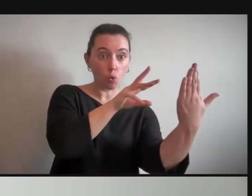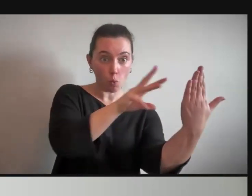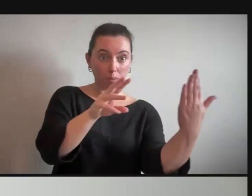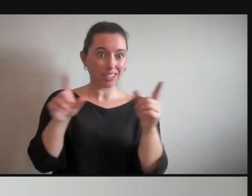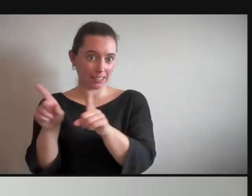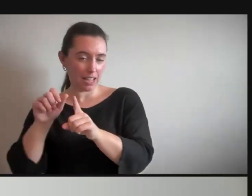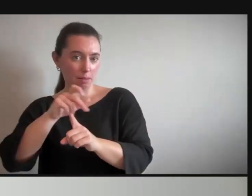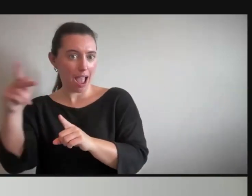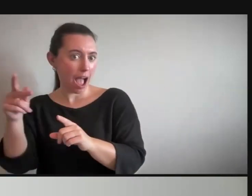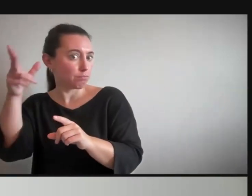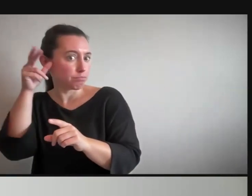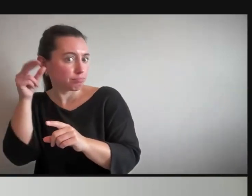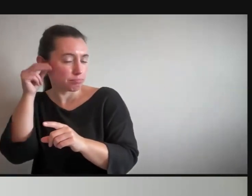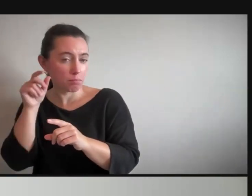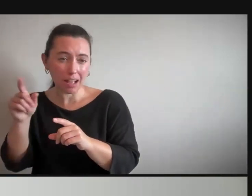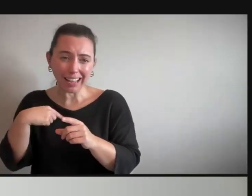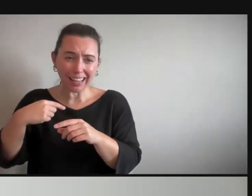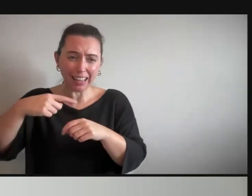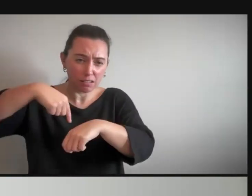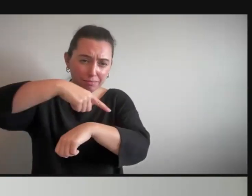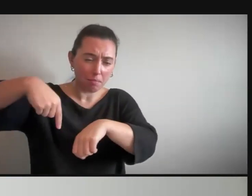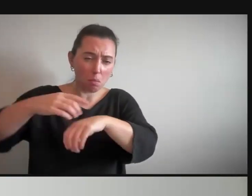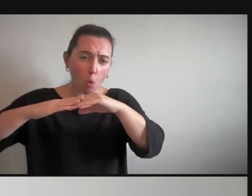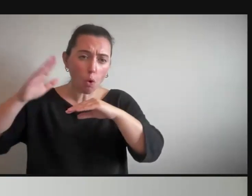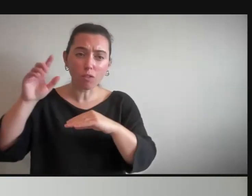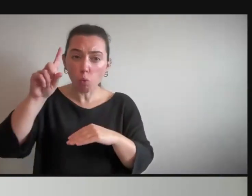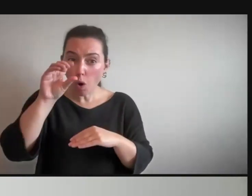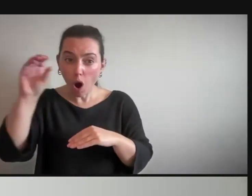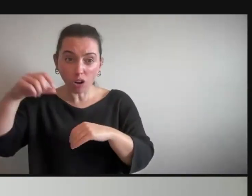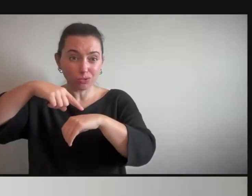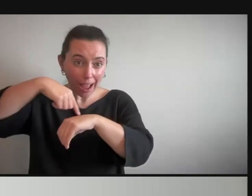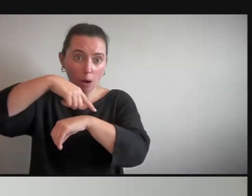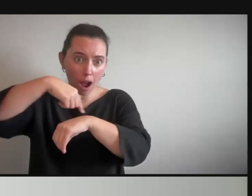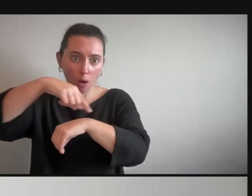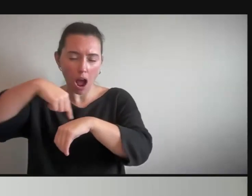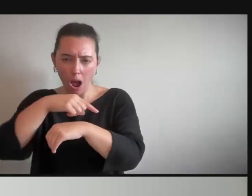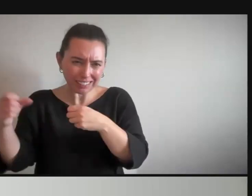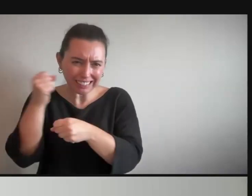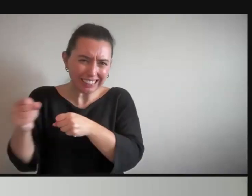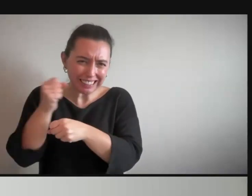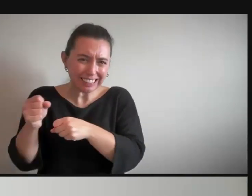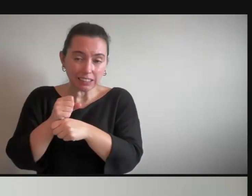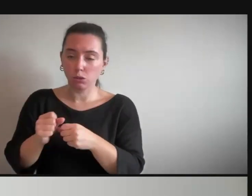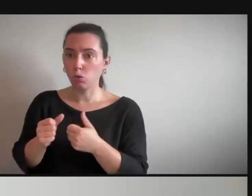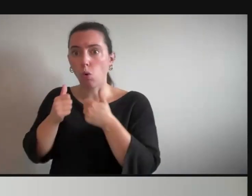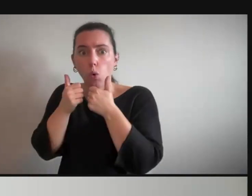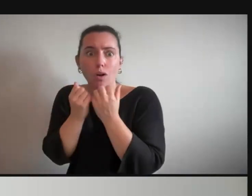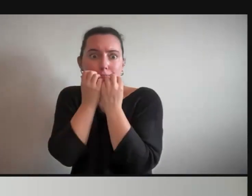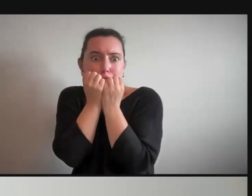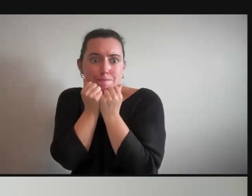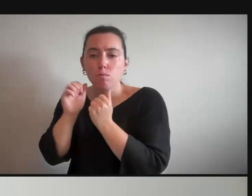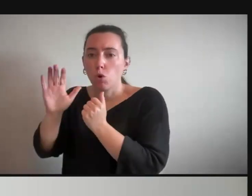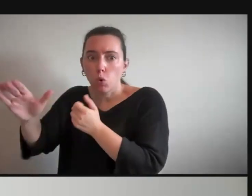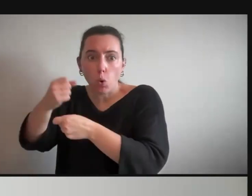around 100 hours to build that. And then someone said, okay, but then we should translate it as well to 15 languages, like